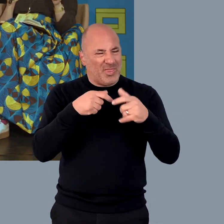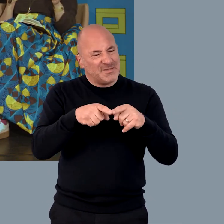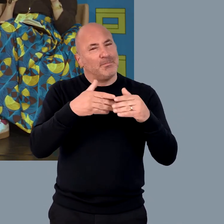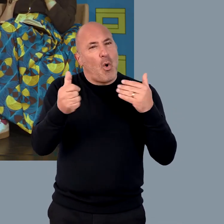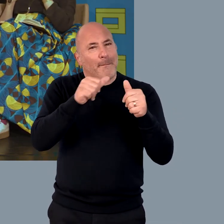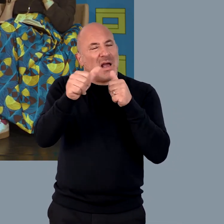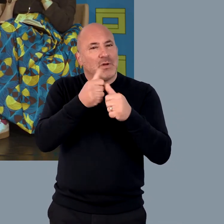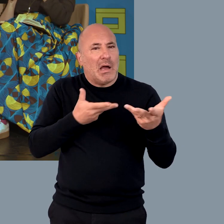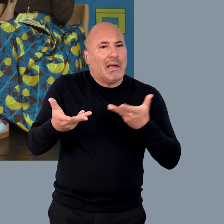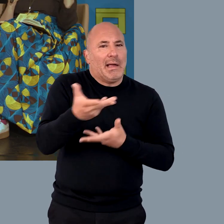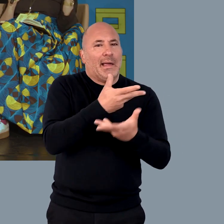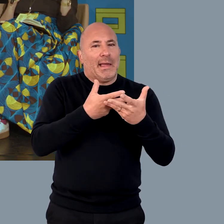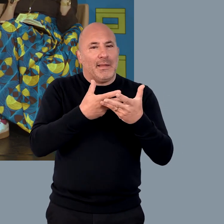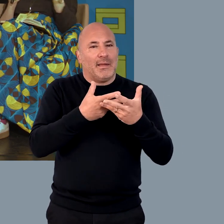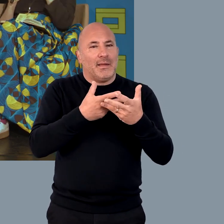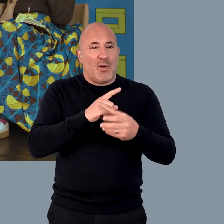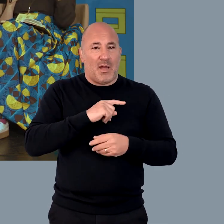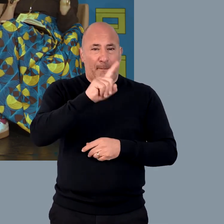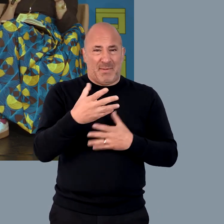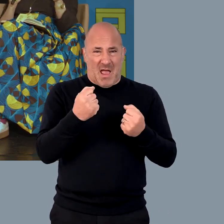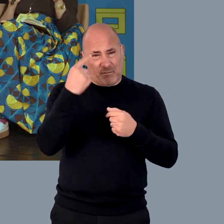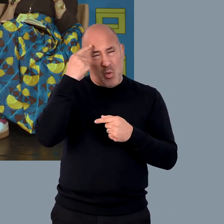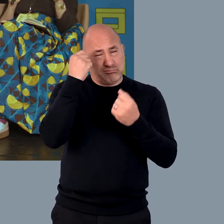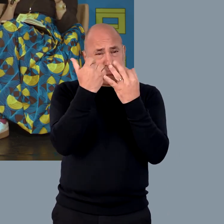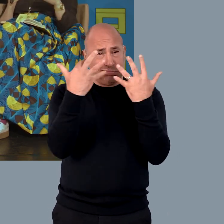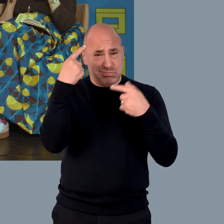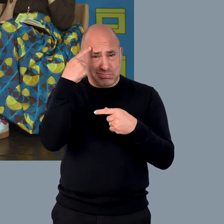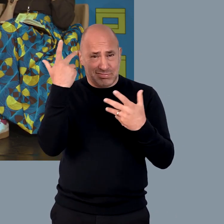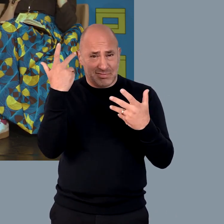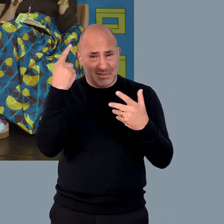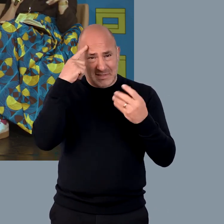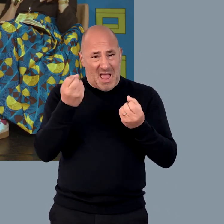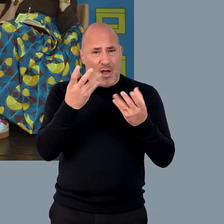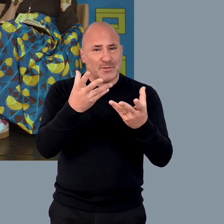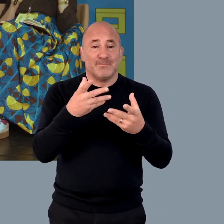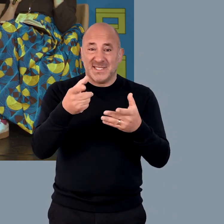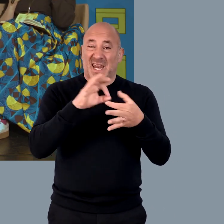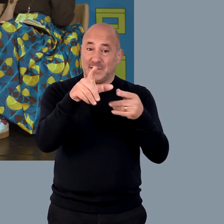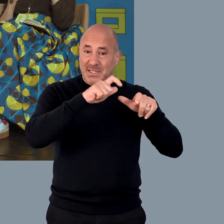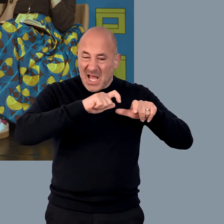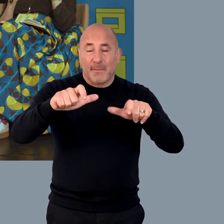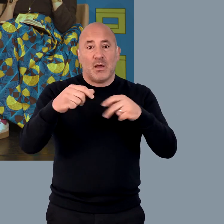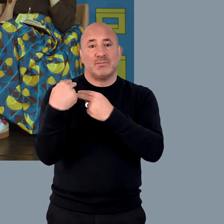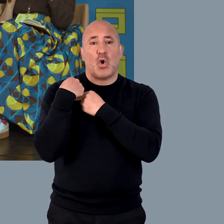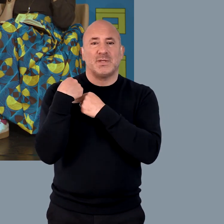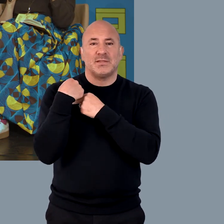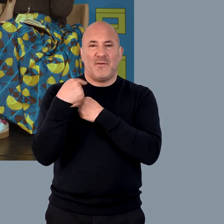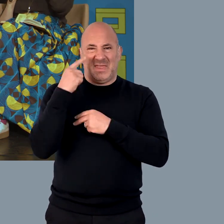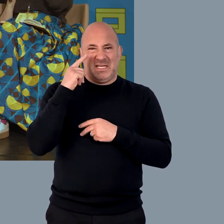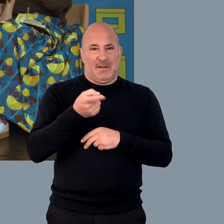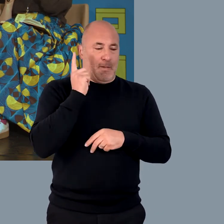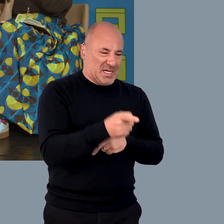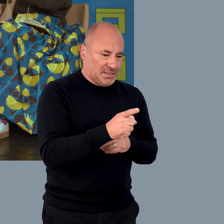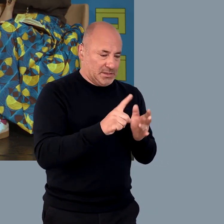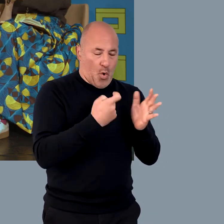nuanced conversations? Because people are able to hold many thoughts in their heads. And I think that's another thing about sustainability and responsibility. Everyone thinks